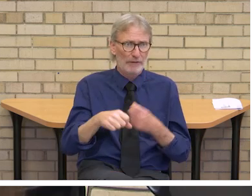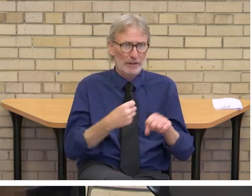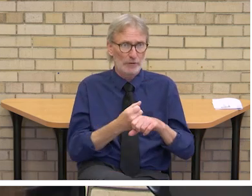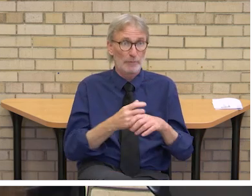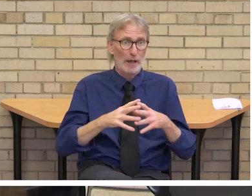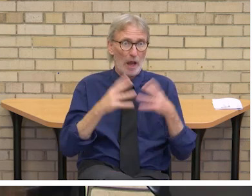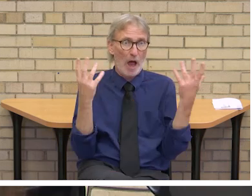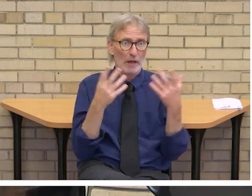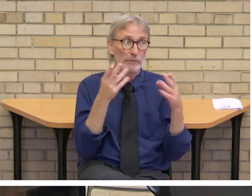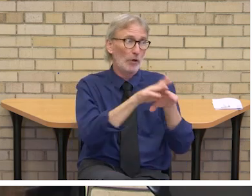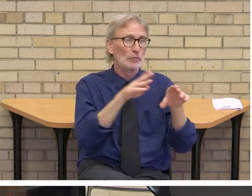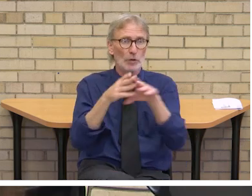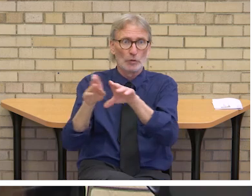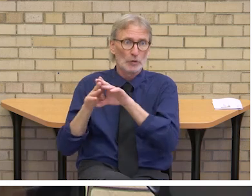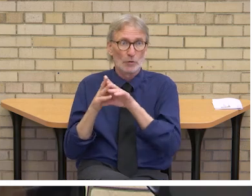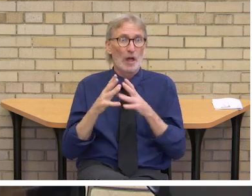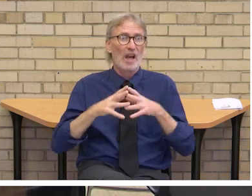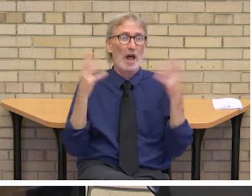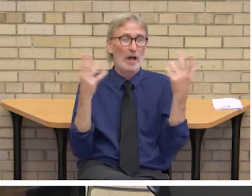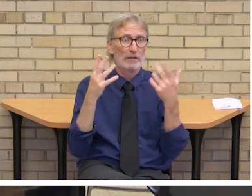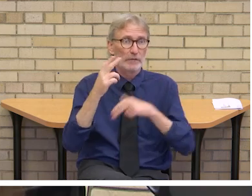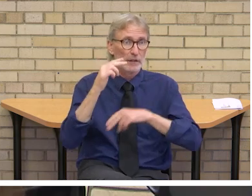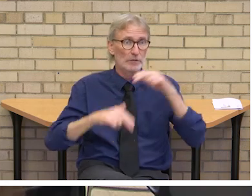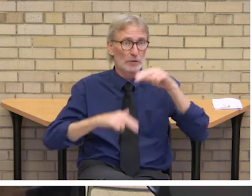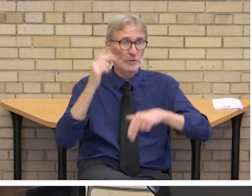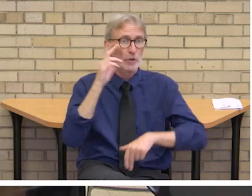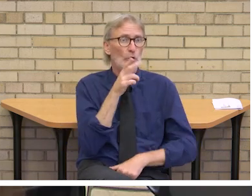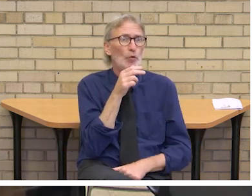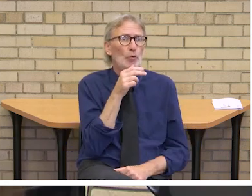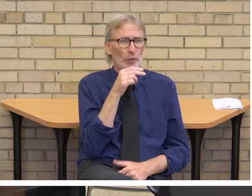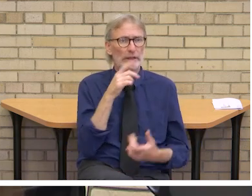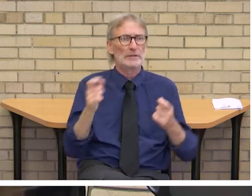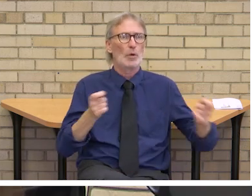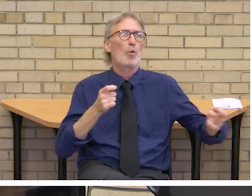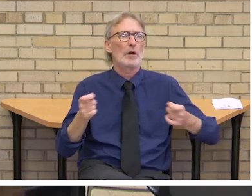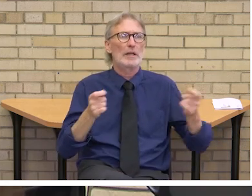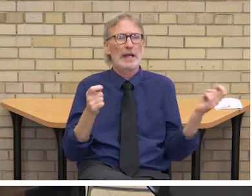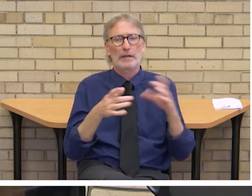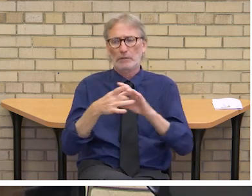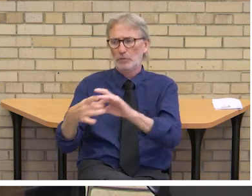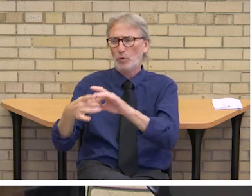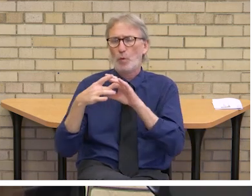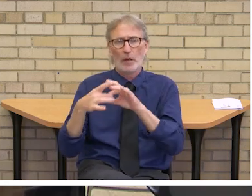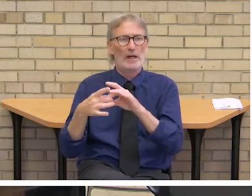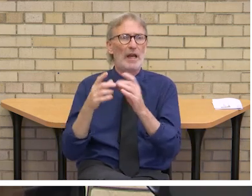road closures and a lot of other construction. So who's coordinating that effort?